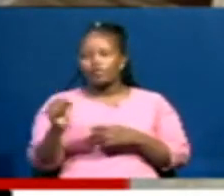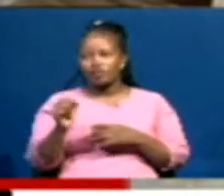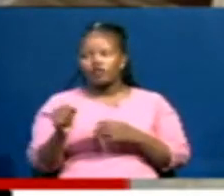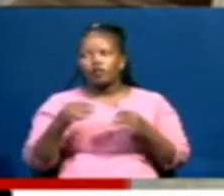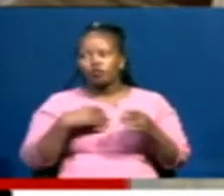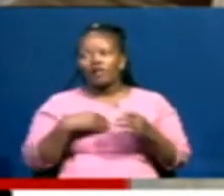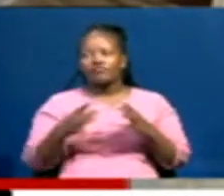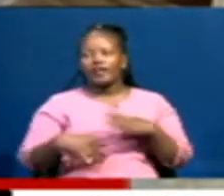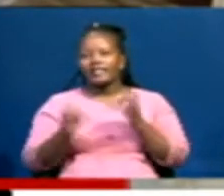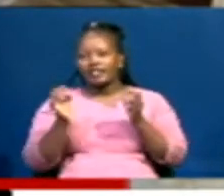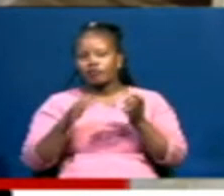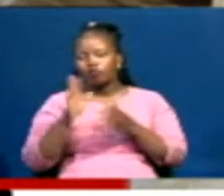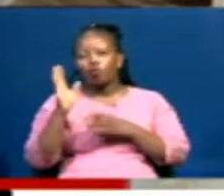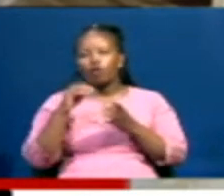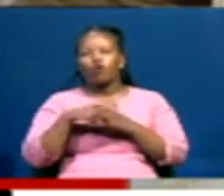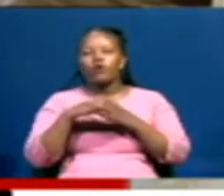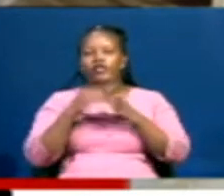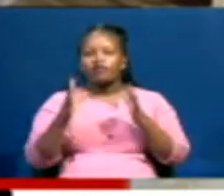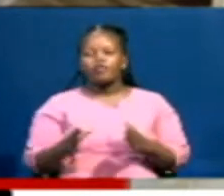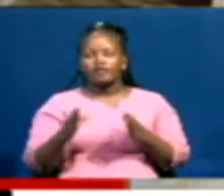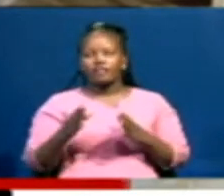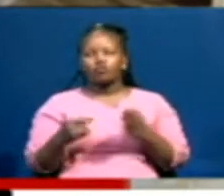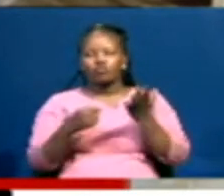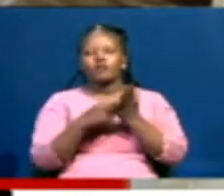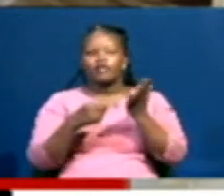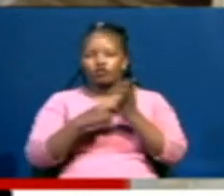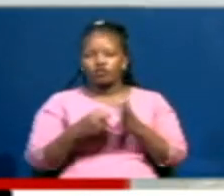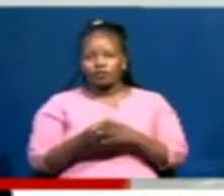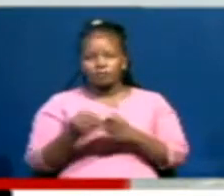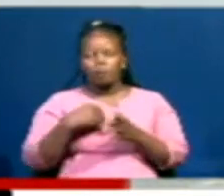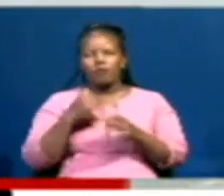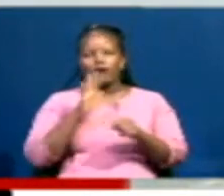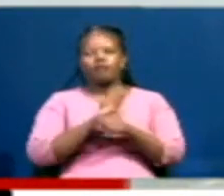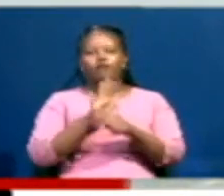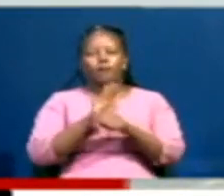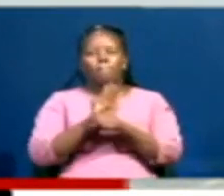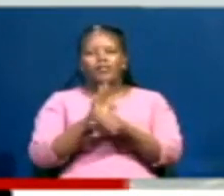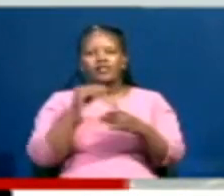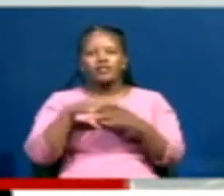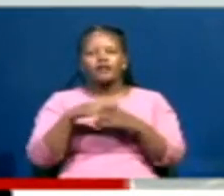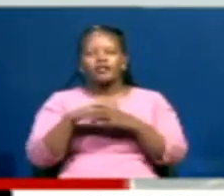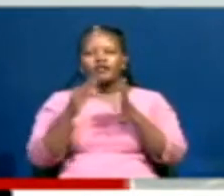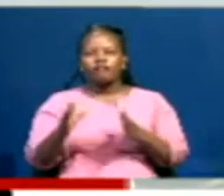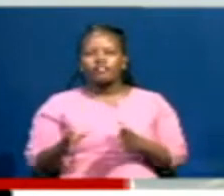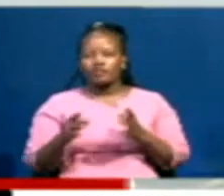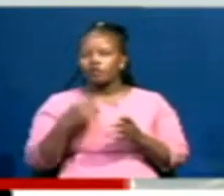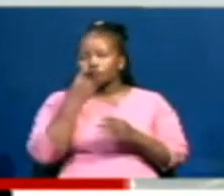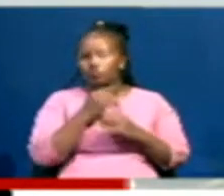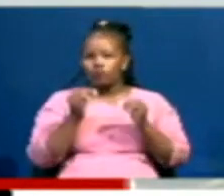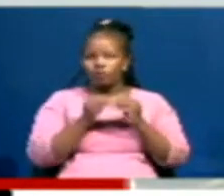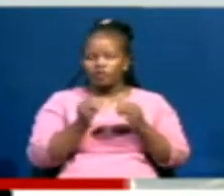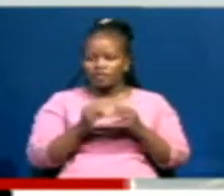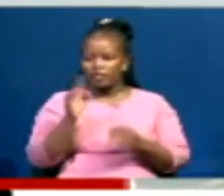most of them on tech. We have got quite a number of investors we are going to meet in the U.S., and we are going to do this across many